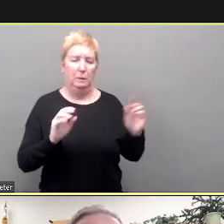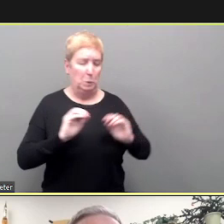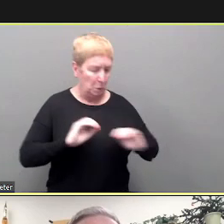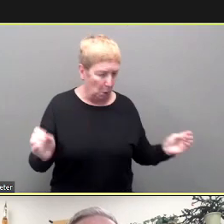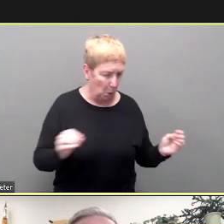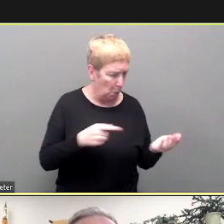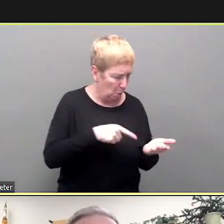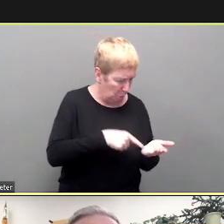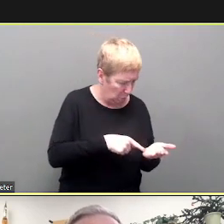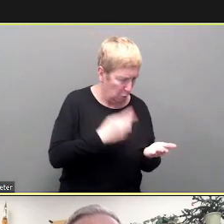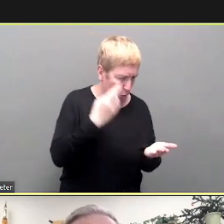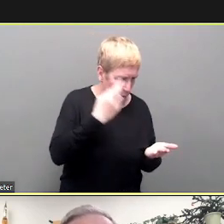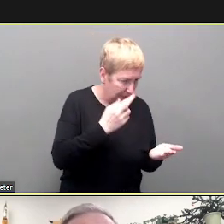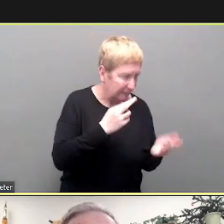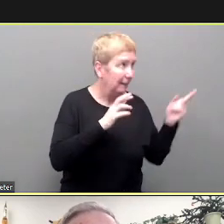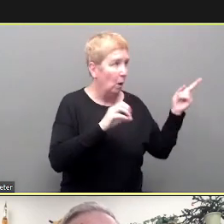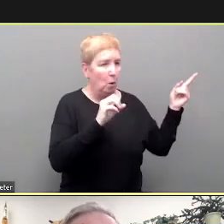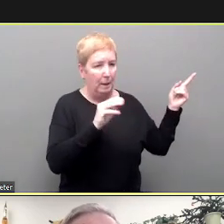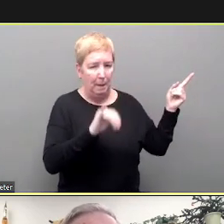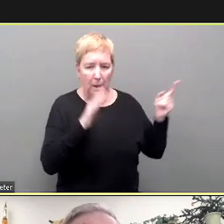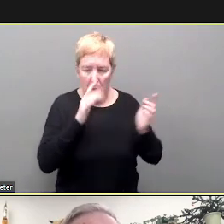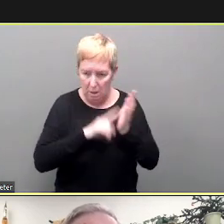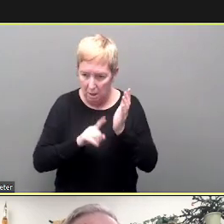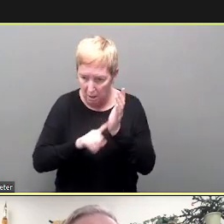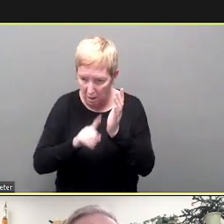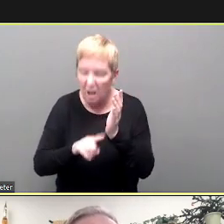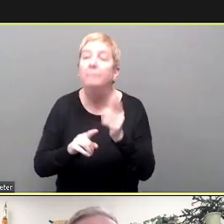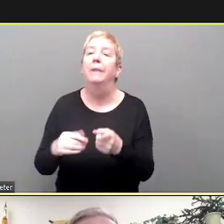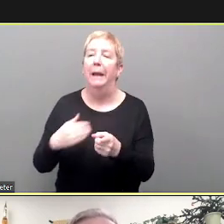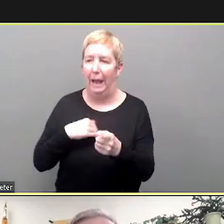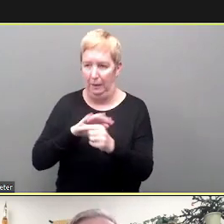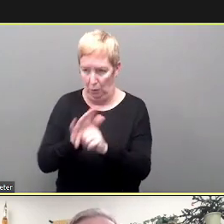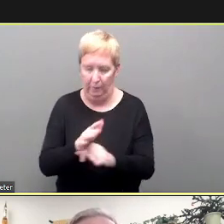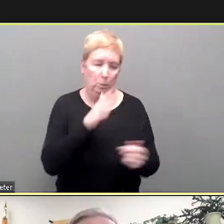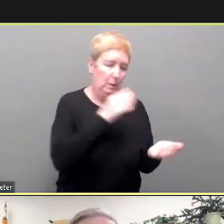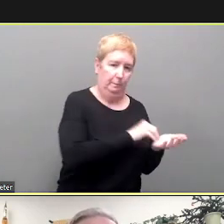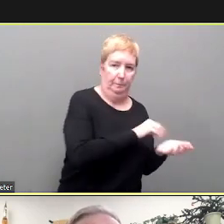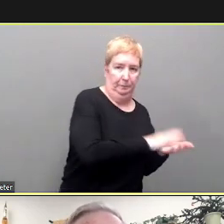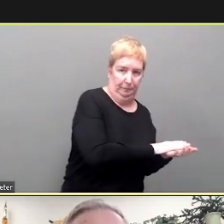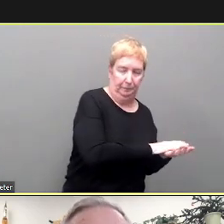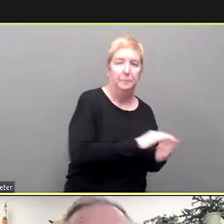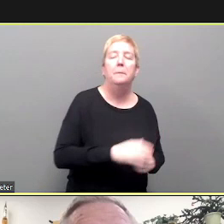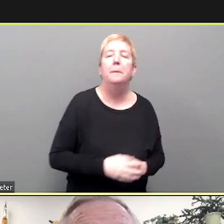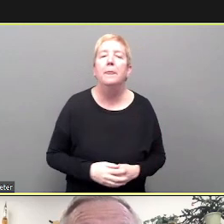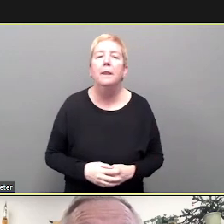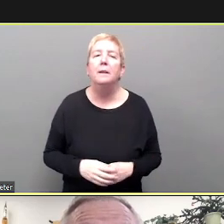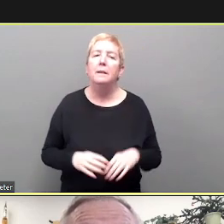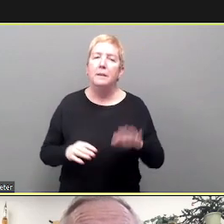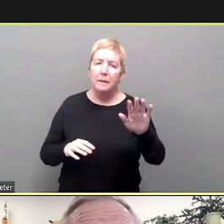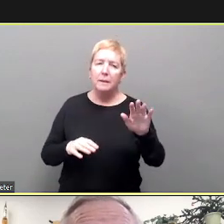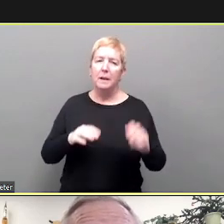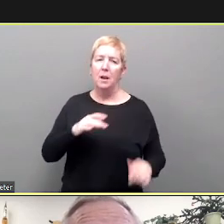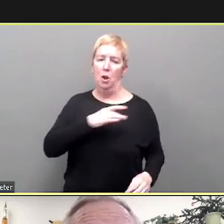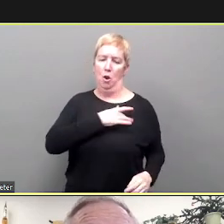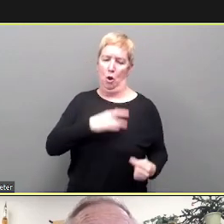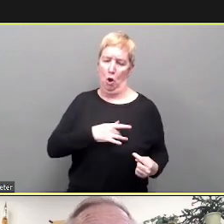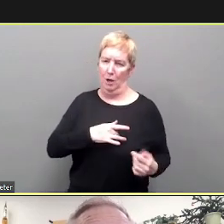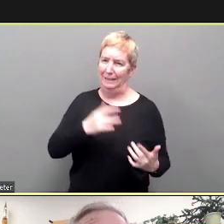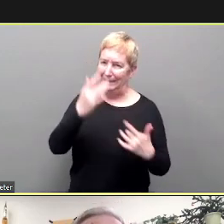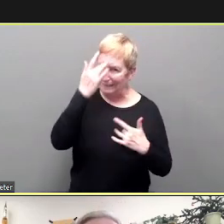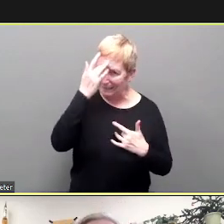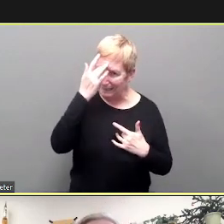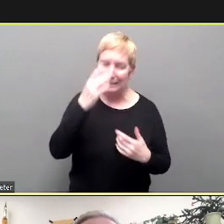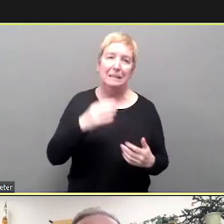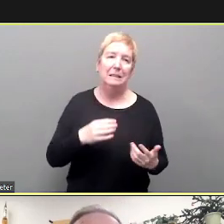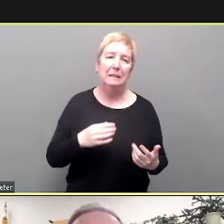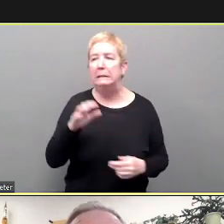the fact that this is dangerous. Also, it's worth pointing out here that heart disease and cancer are not contagious. You